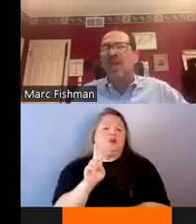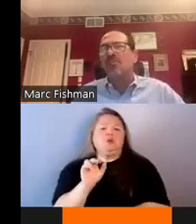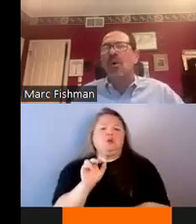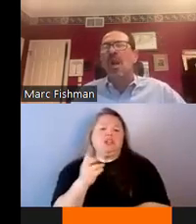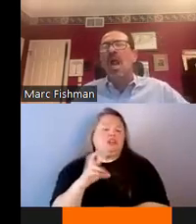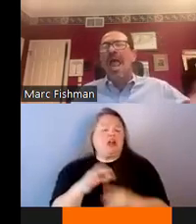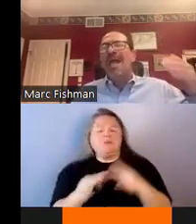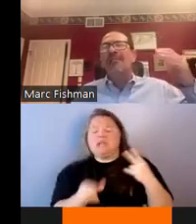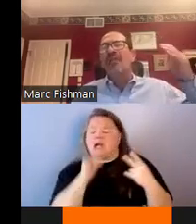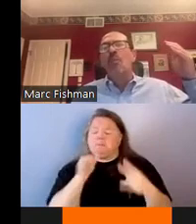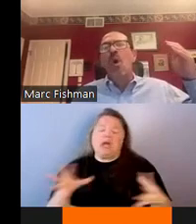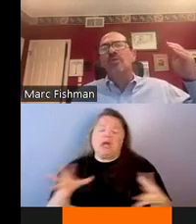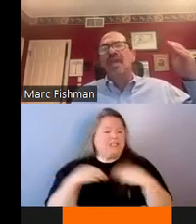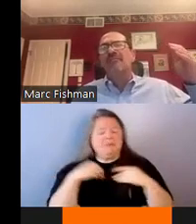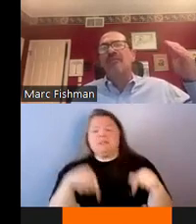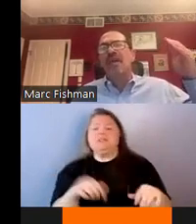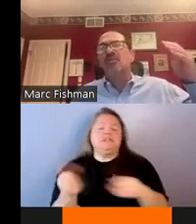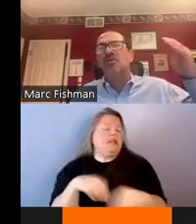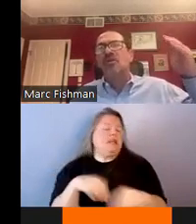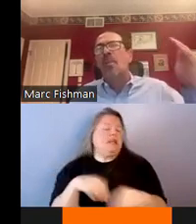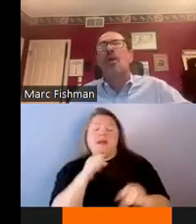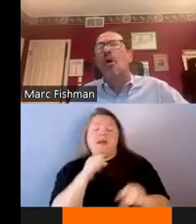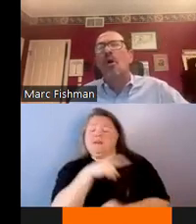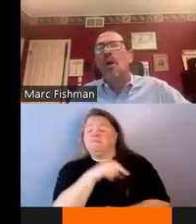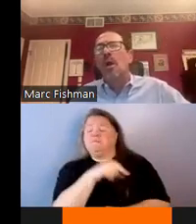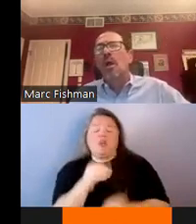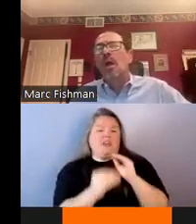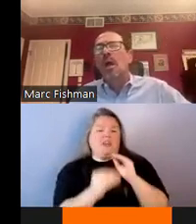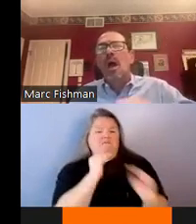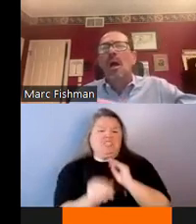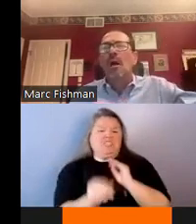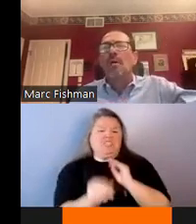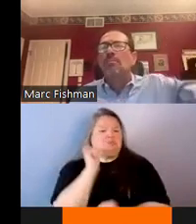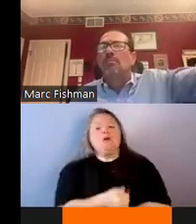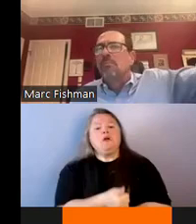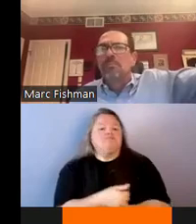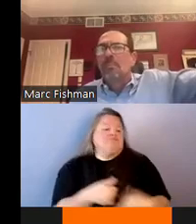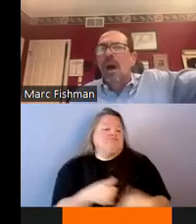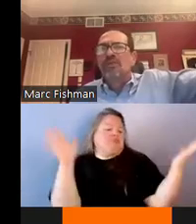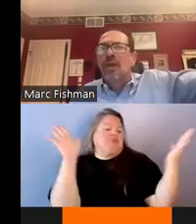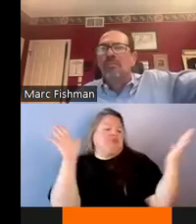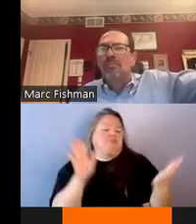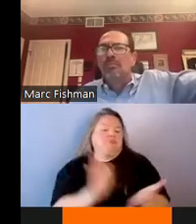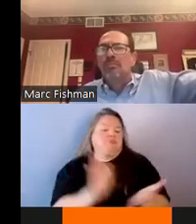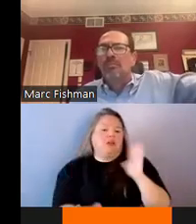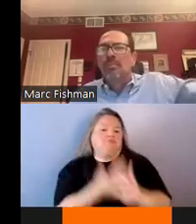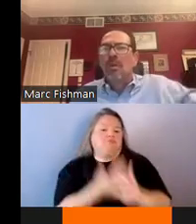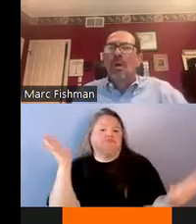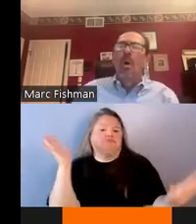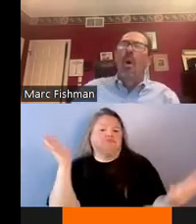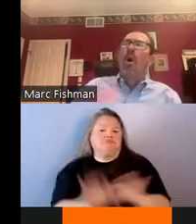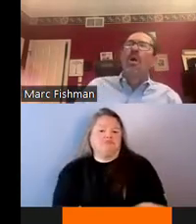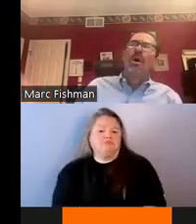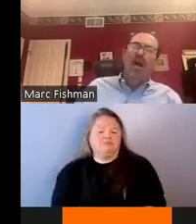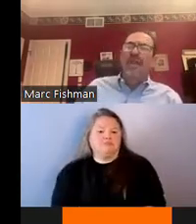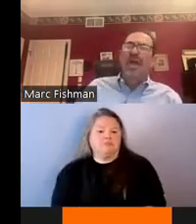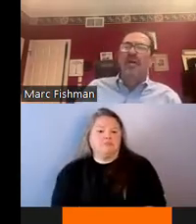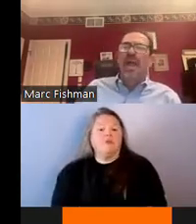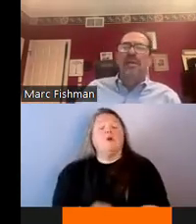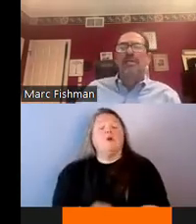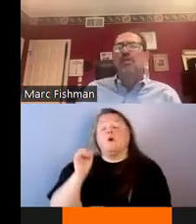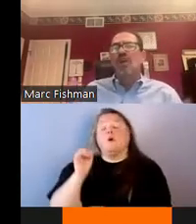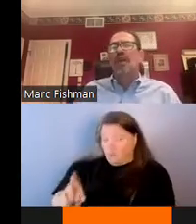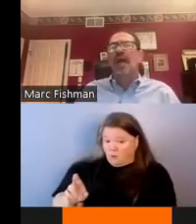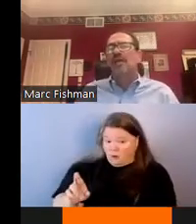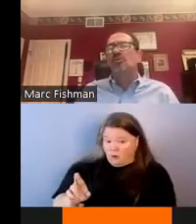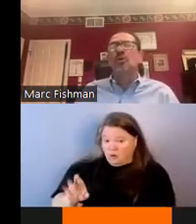standing for this anymore. And if they won't get fixed tomorrow, I'm done. Or on the